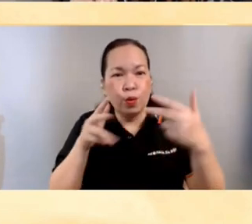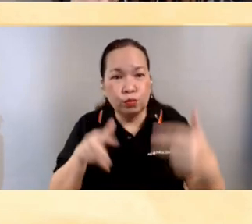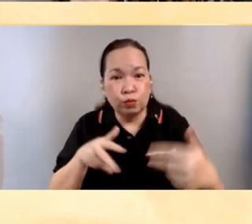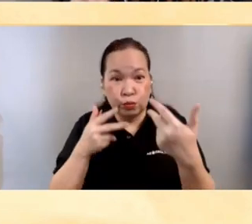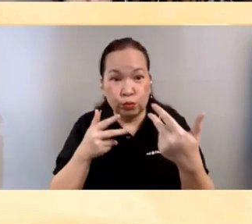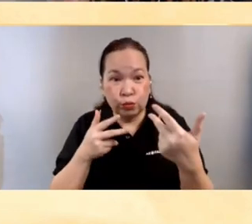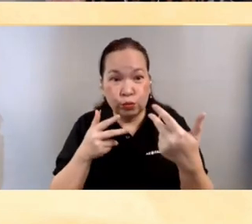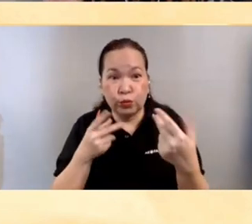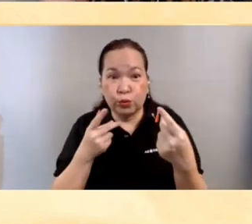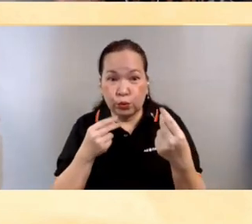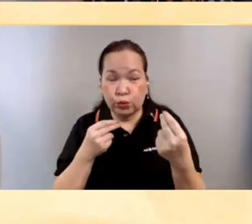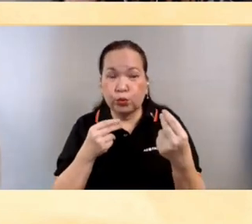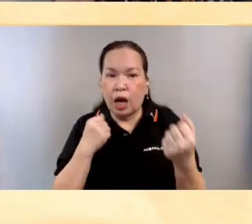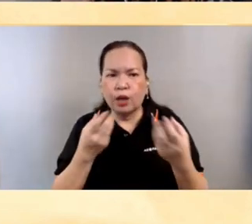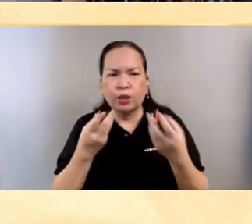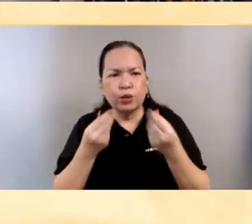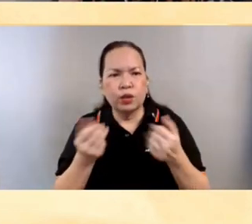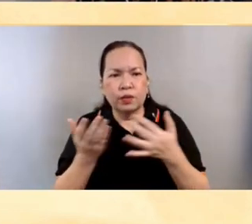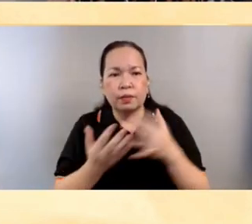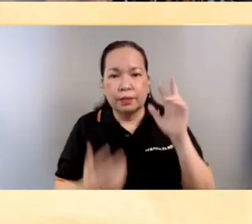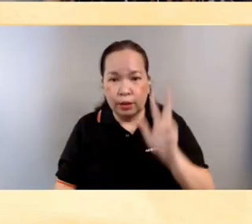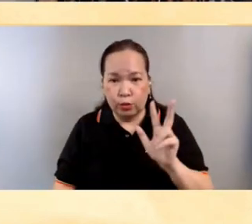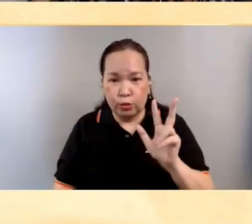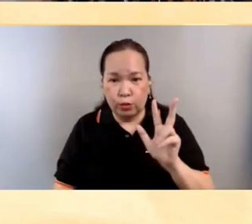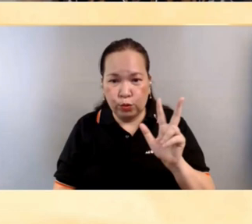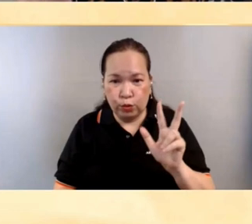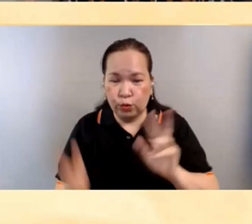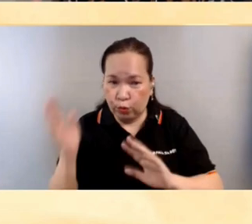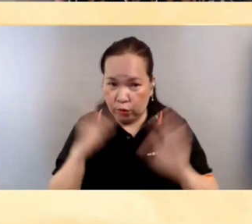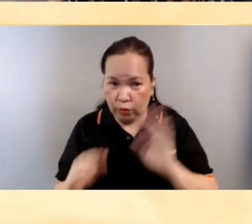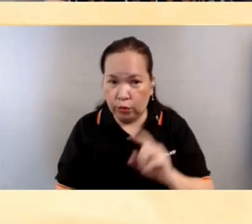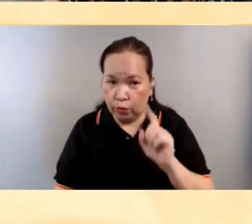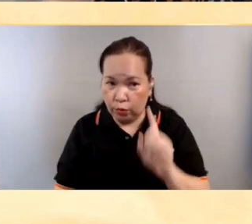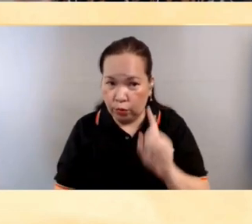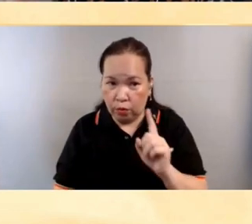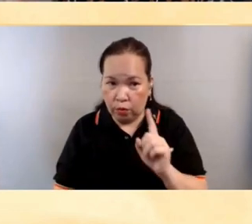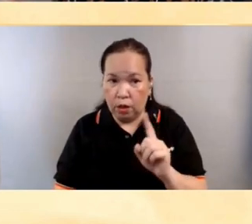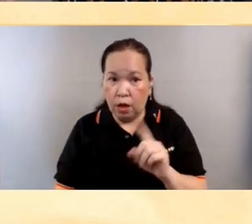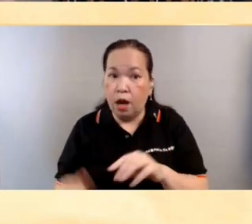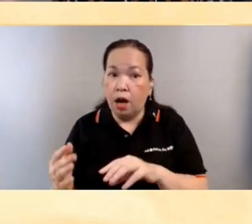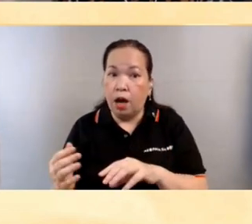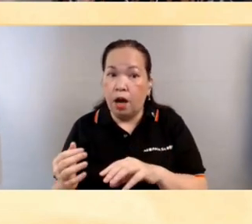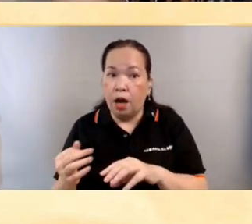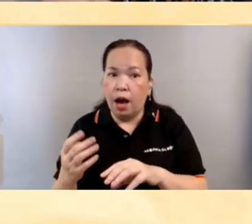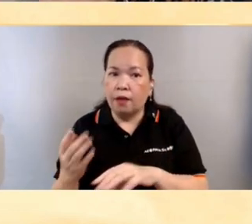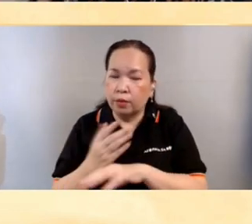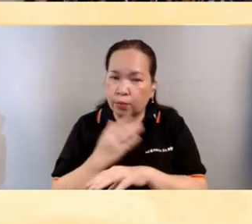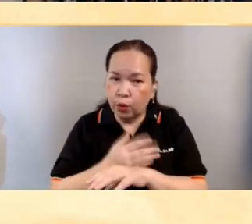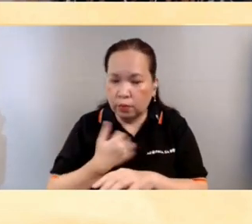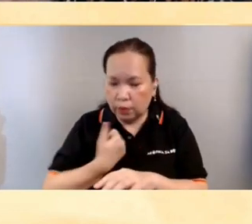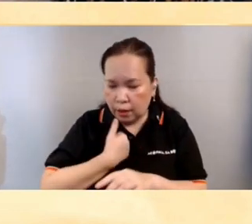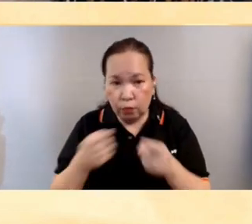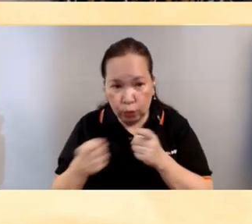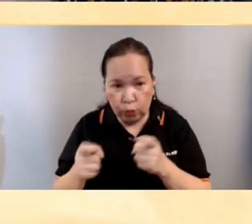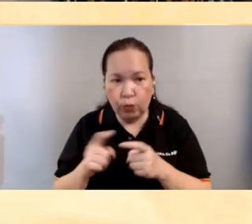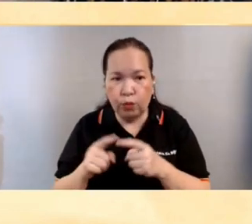able to address the three areas. So there is an improved regulatory capacity, there is an